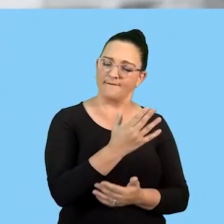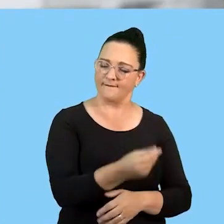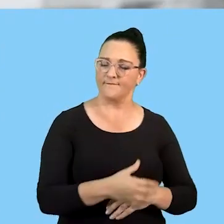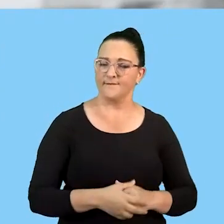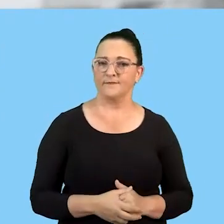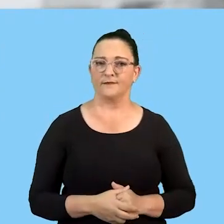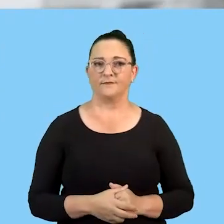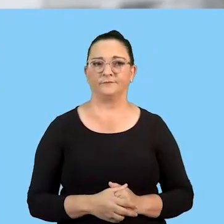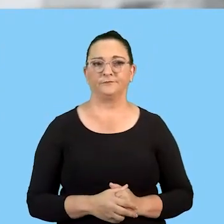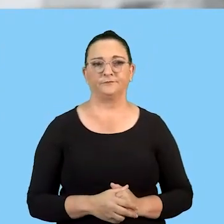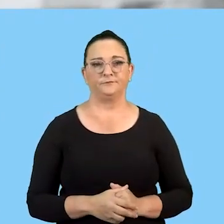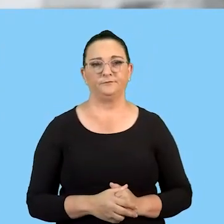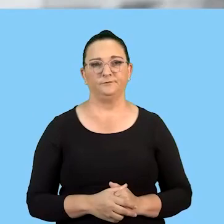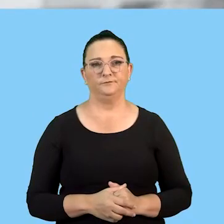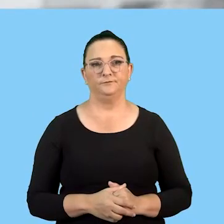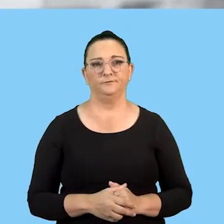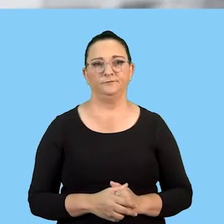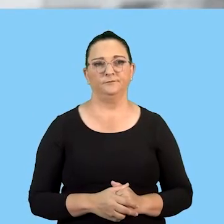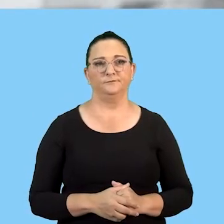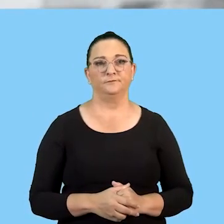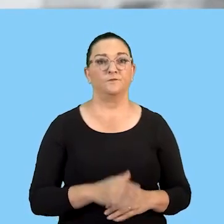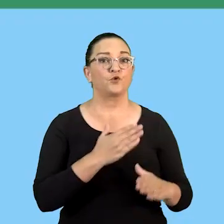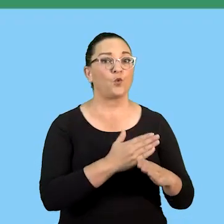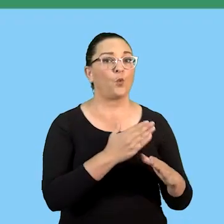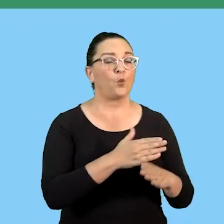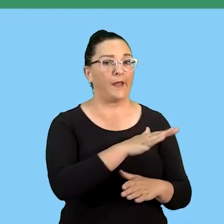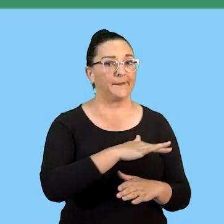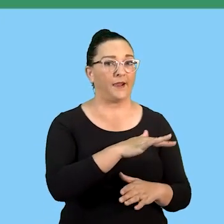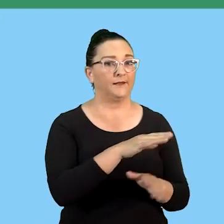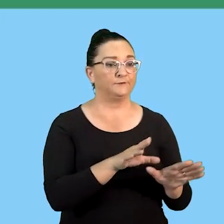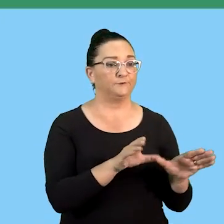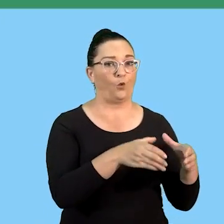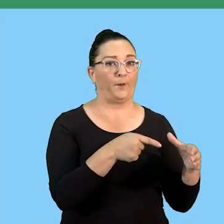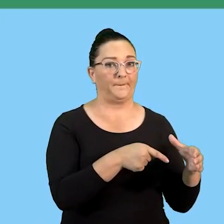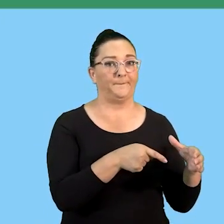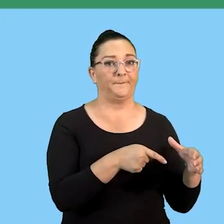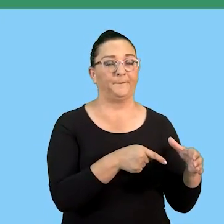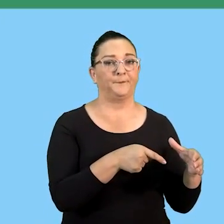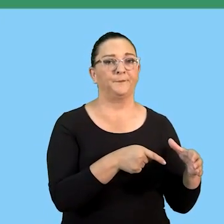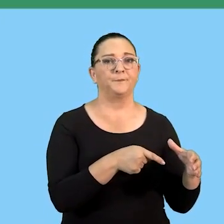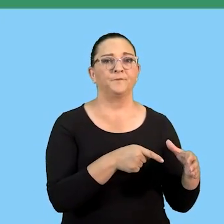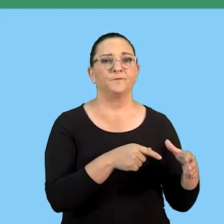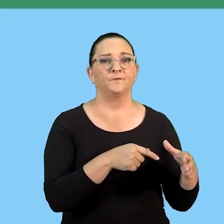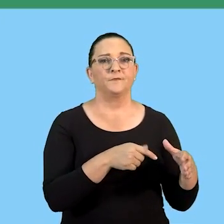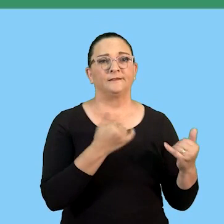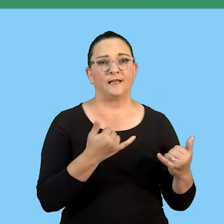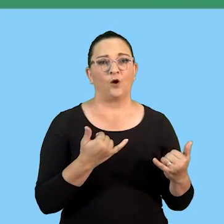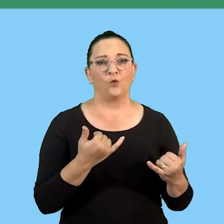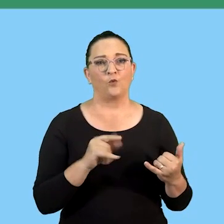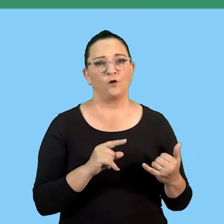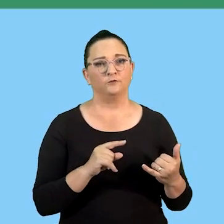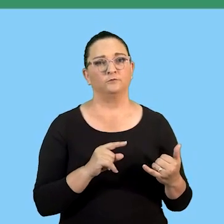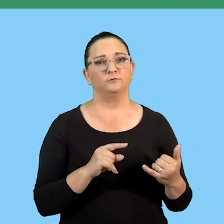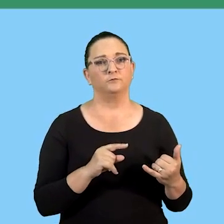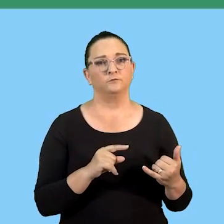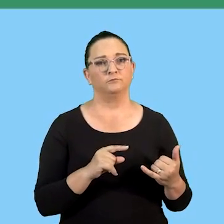to do that. Okay, the other function of the workplace forum aims to encourage worker